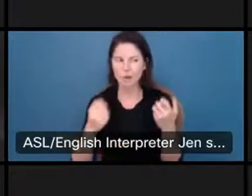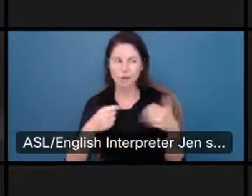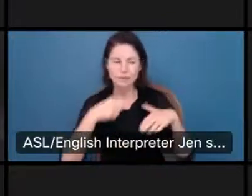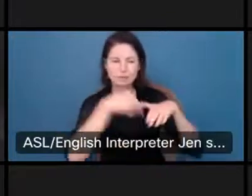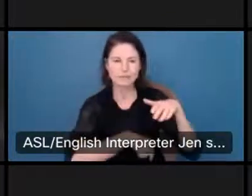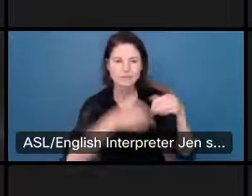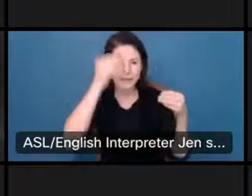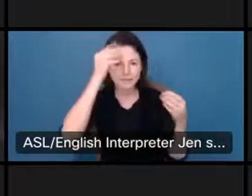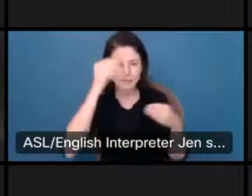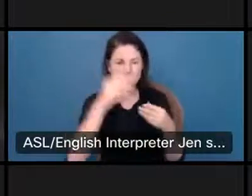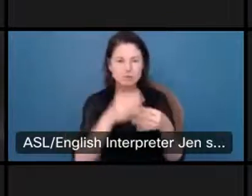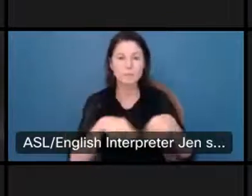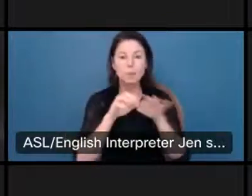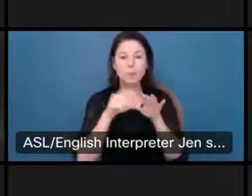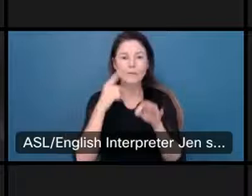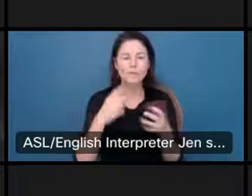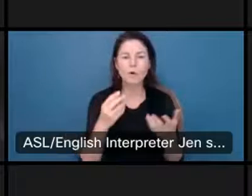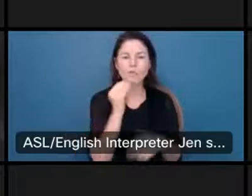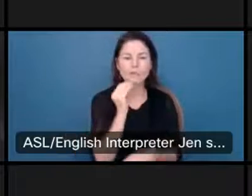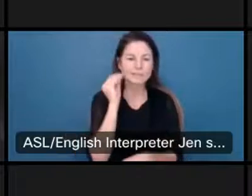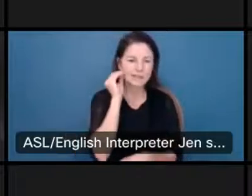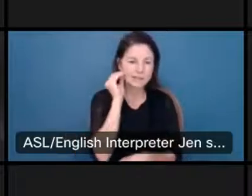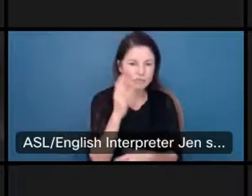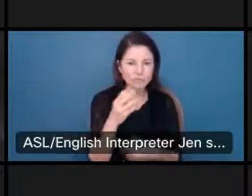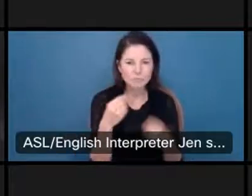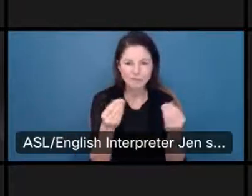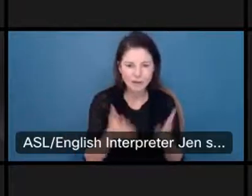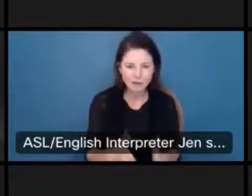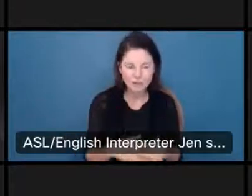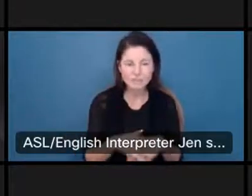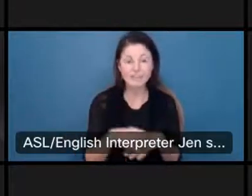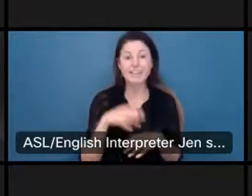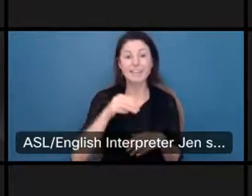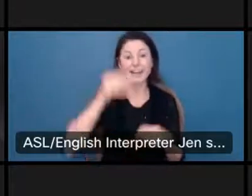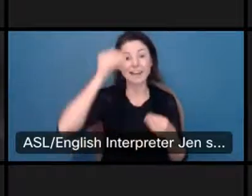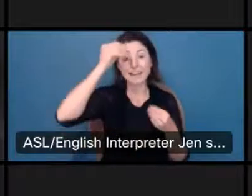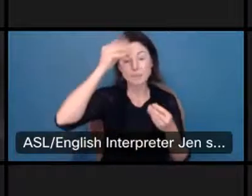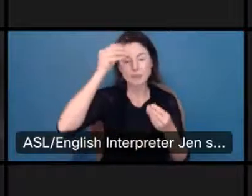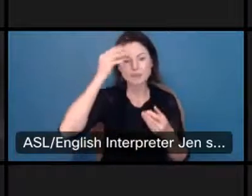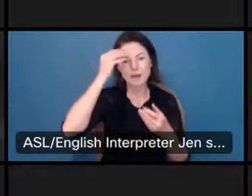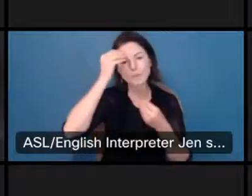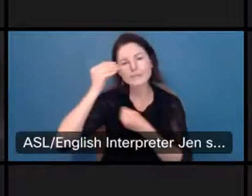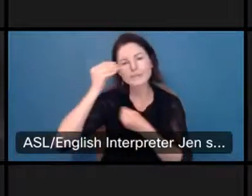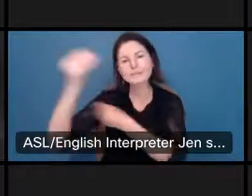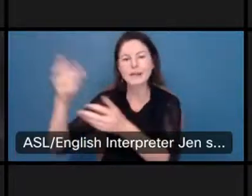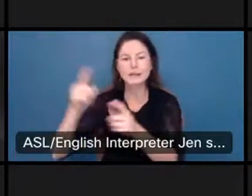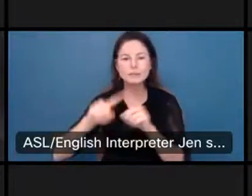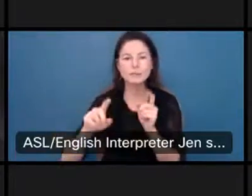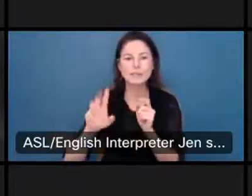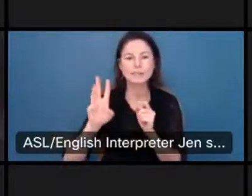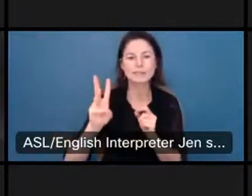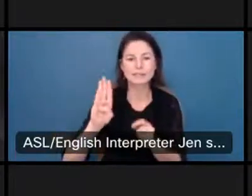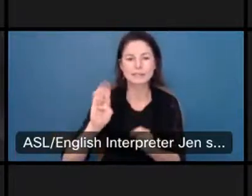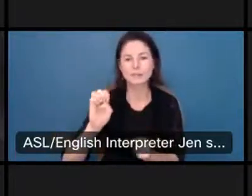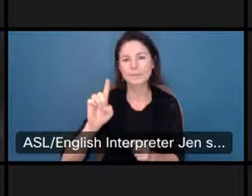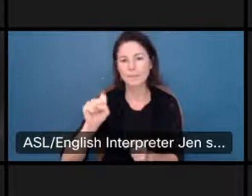important for residential providers. And since this is still information that I'm planning on sending over to the 6 Beds conference that's going on